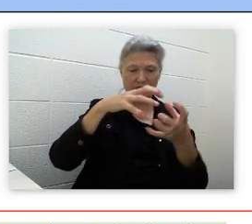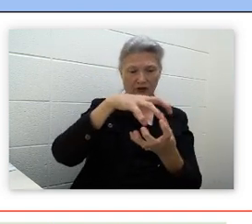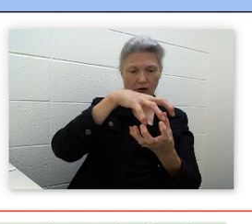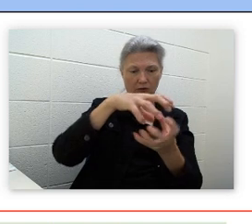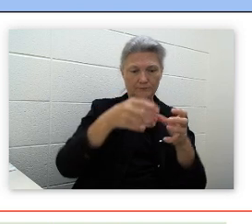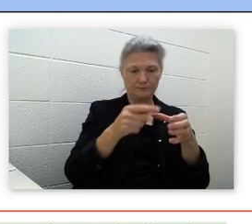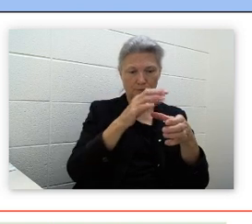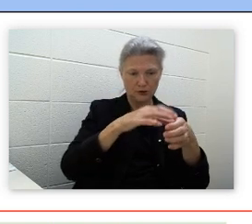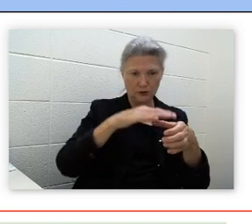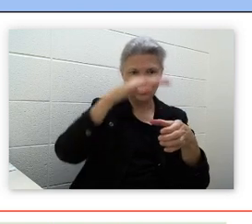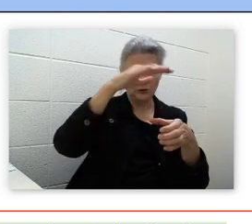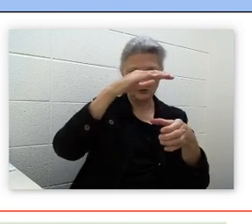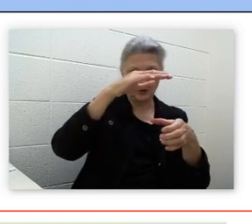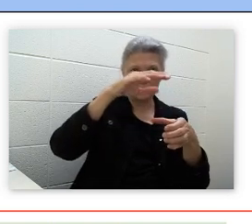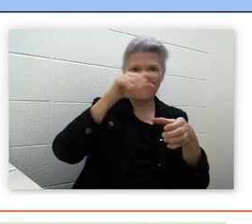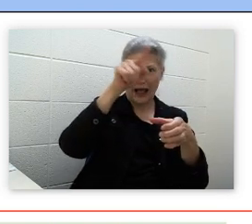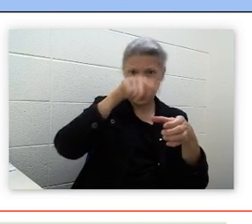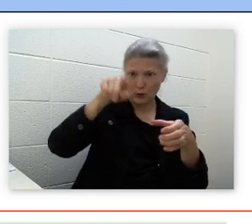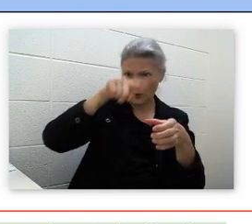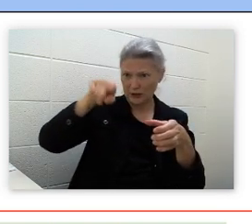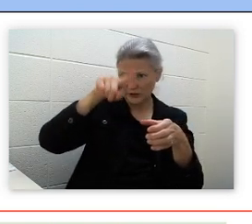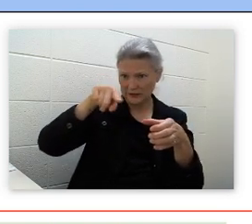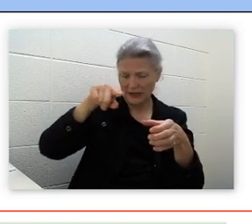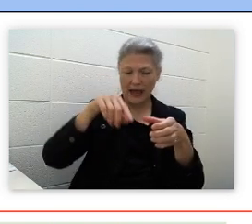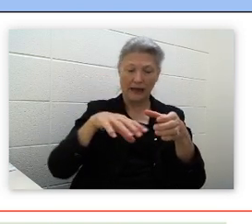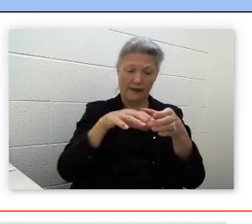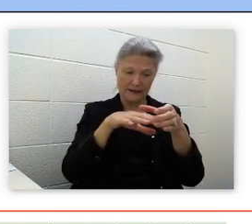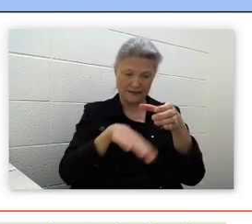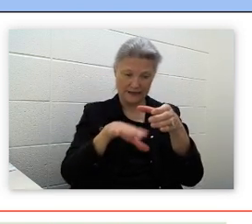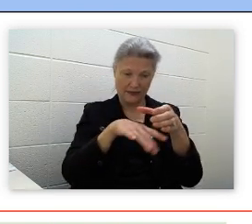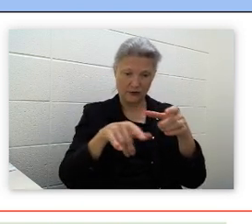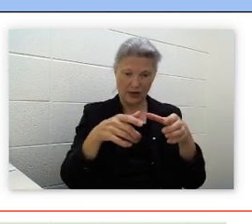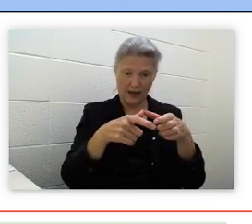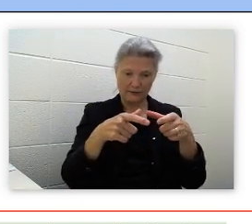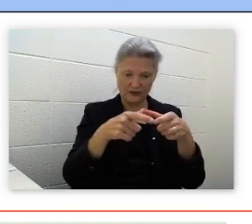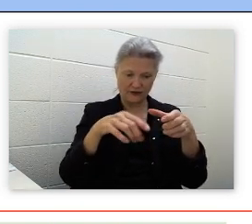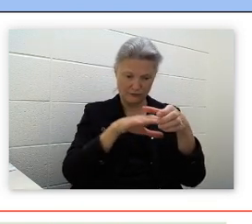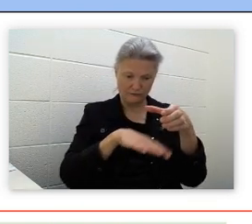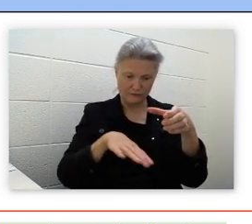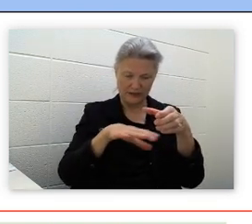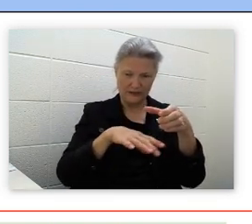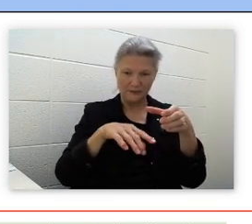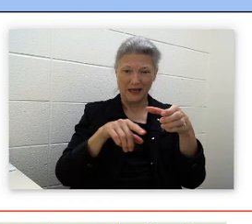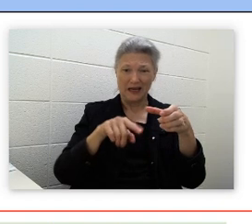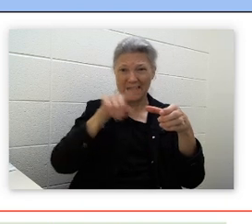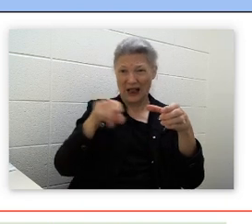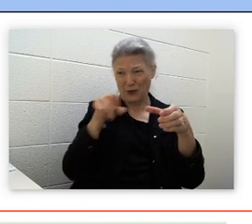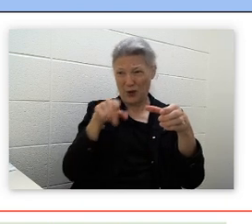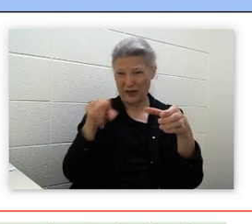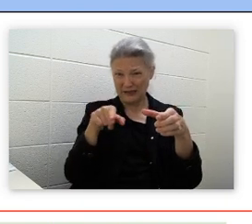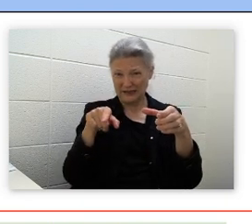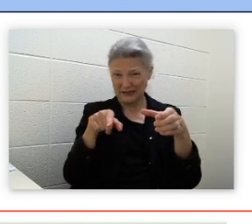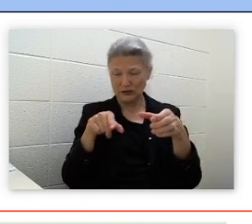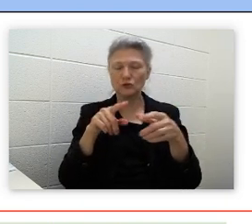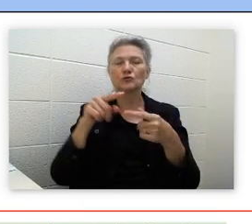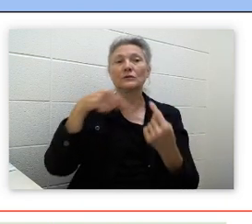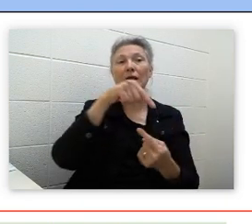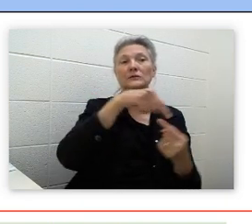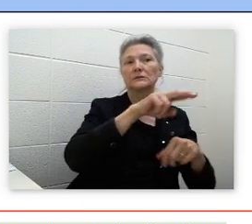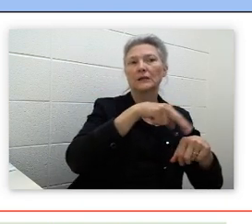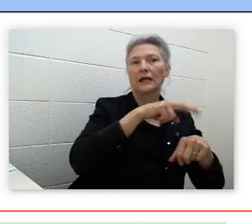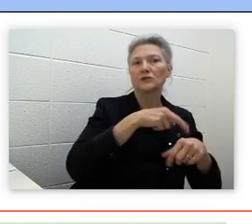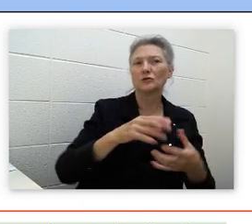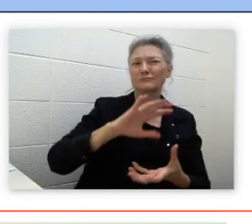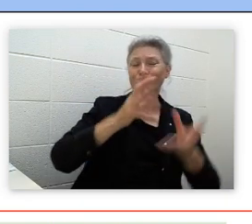southern hemisphere spin clockwise? Tornadoes are natural disasters that can happen anytime, anywhere.